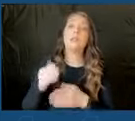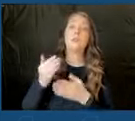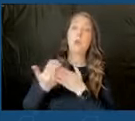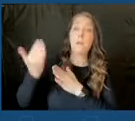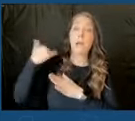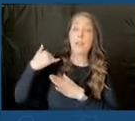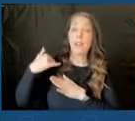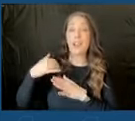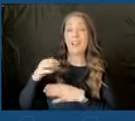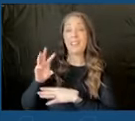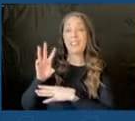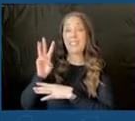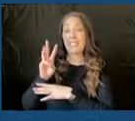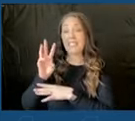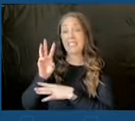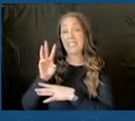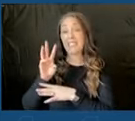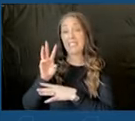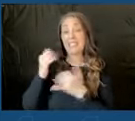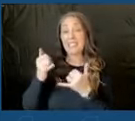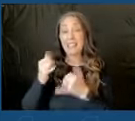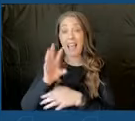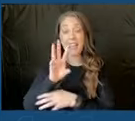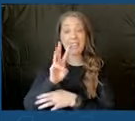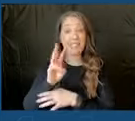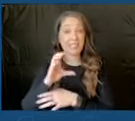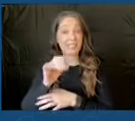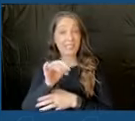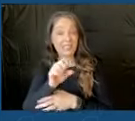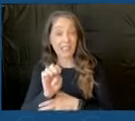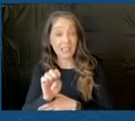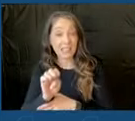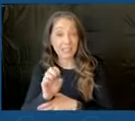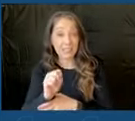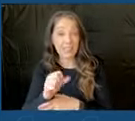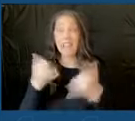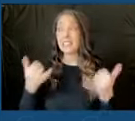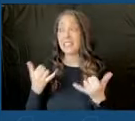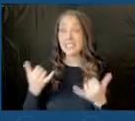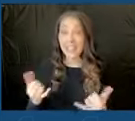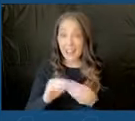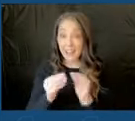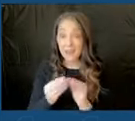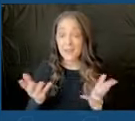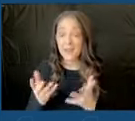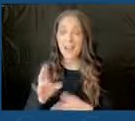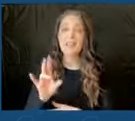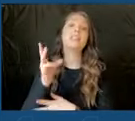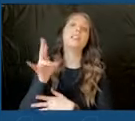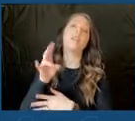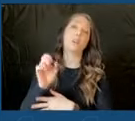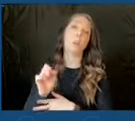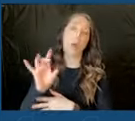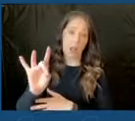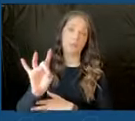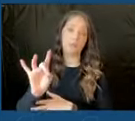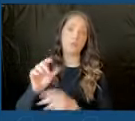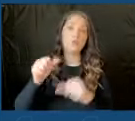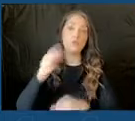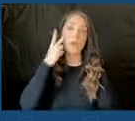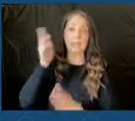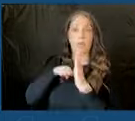cases per 100,000. Today, that number is 17.8. So again, you can see a phenomenal trend of